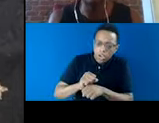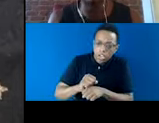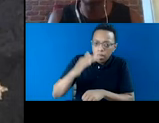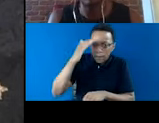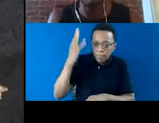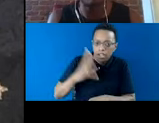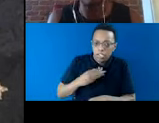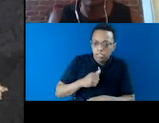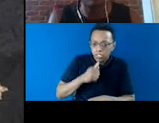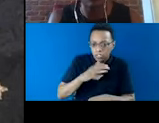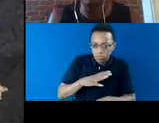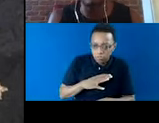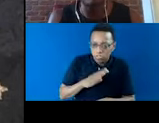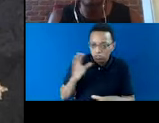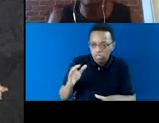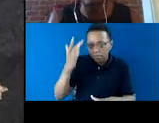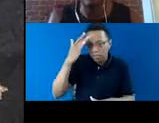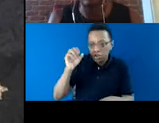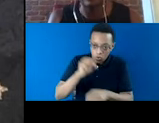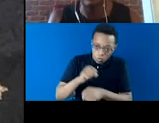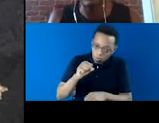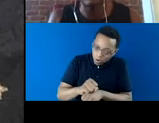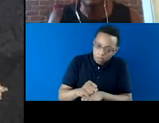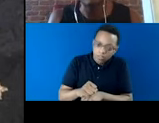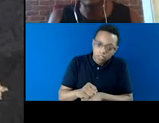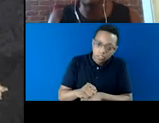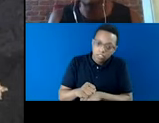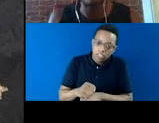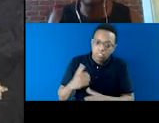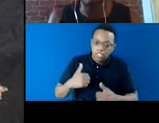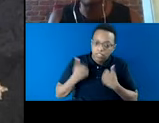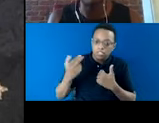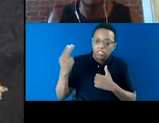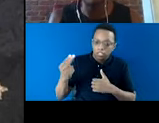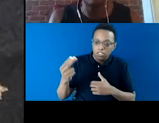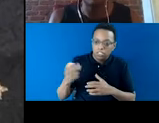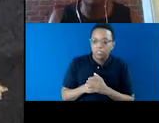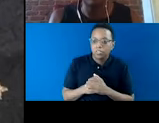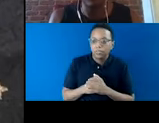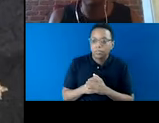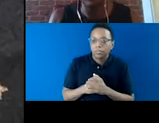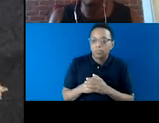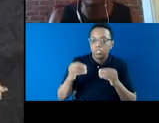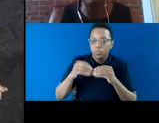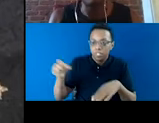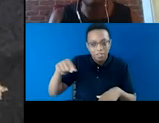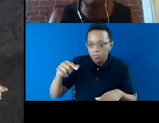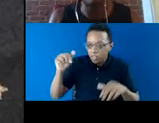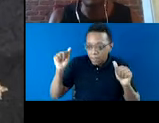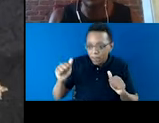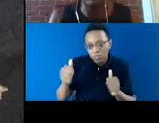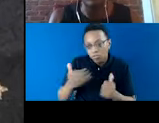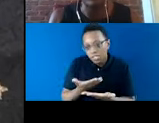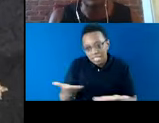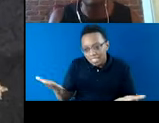are around you and doing brilliant work all the time. As we can see, we exist in their legacy, and so would not have been able to do any of this without them, as well as the people